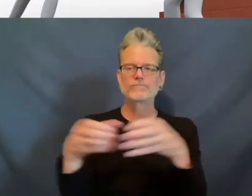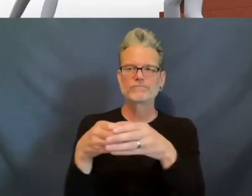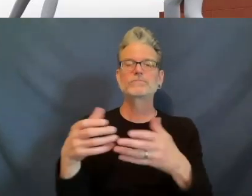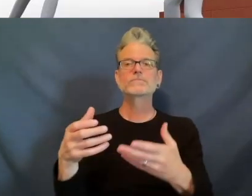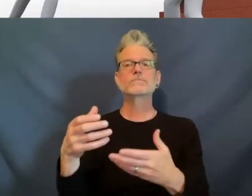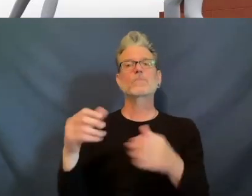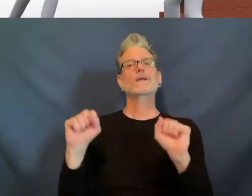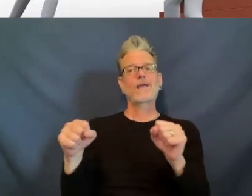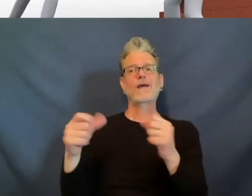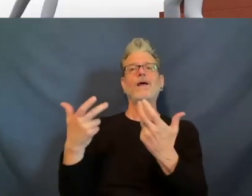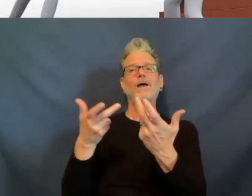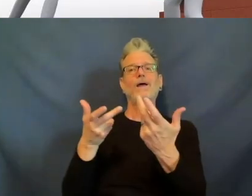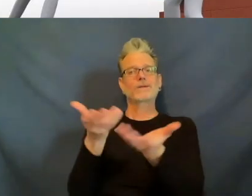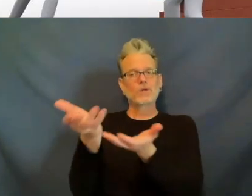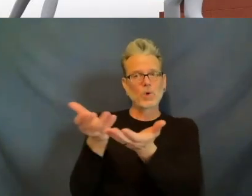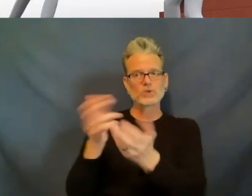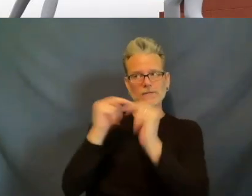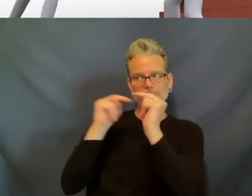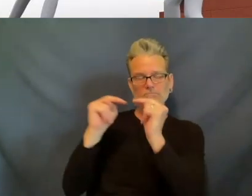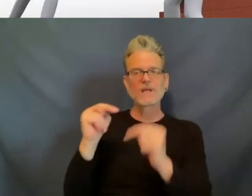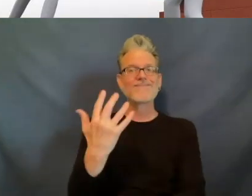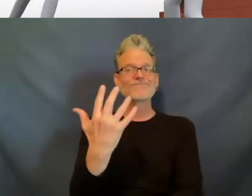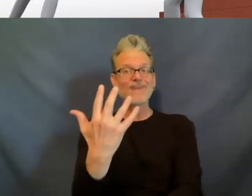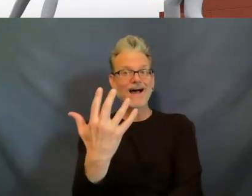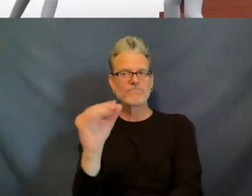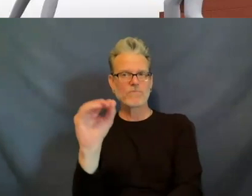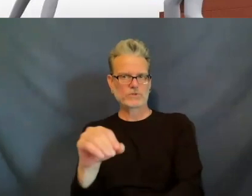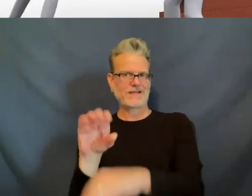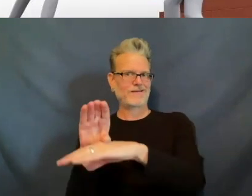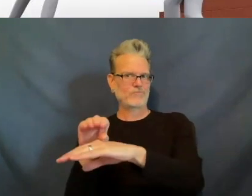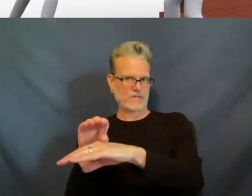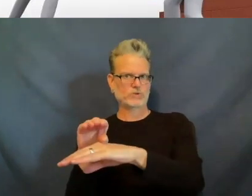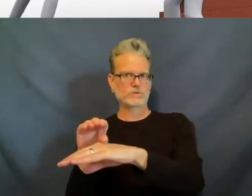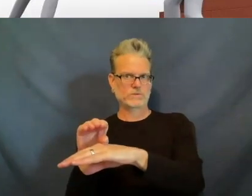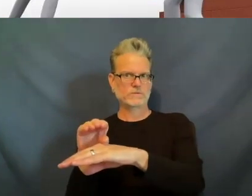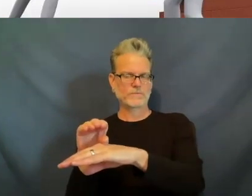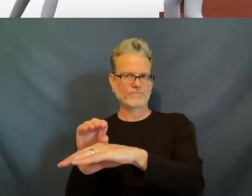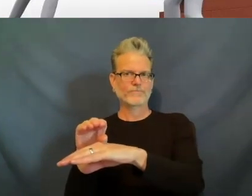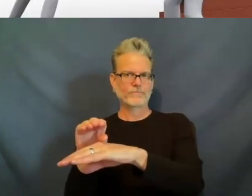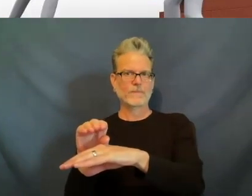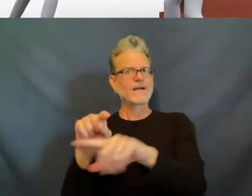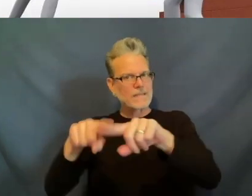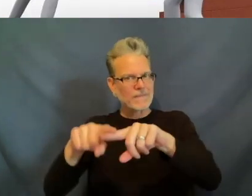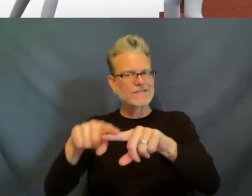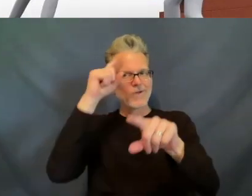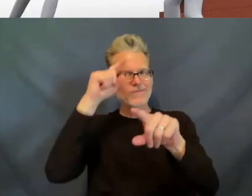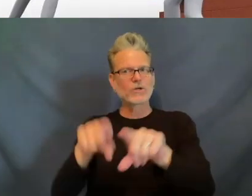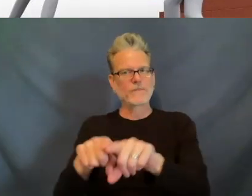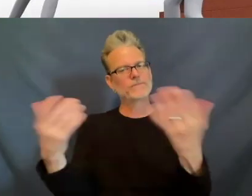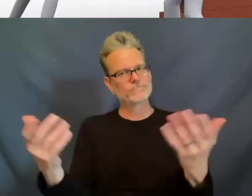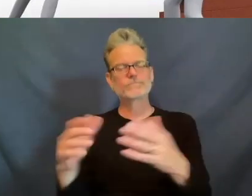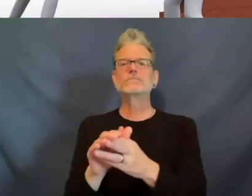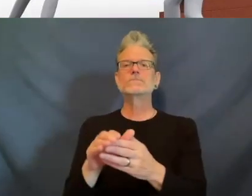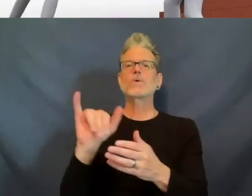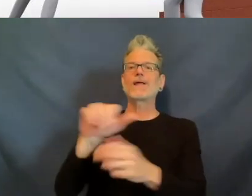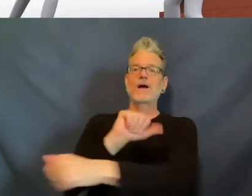as far as a 5% reduction that is on an agreement by agreement basis. So the authority may allow for